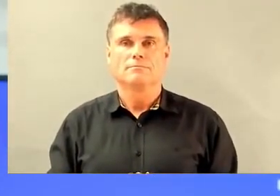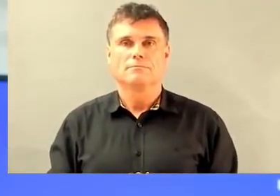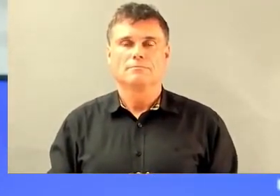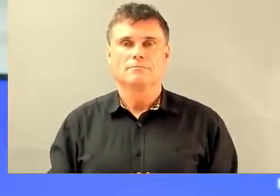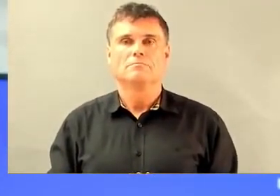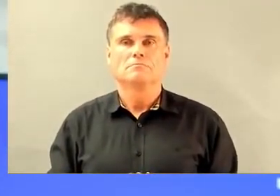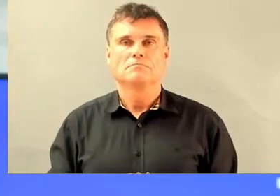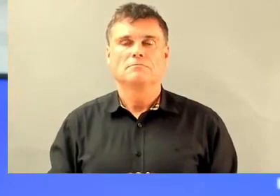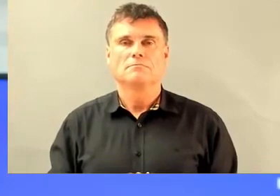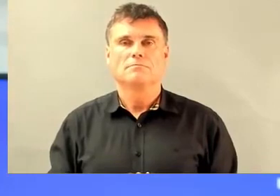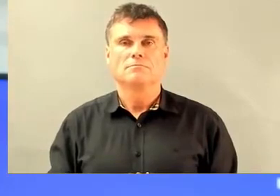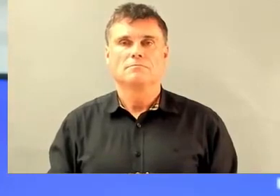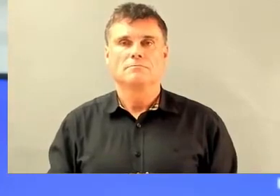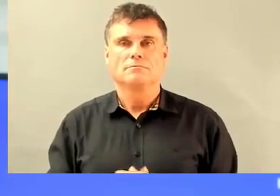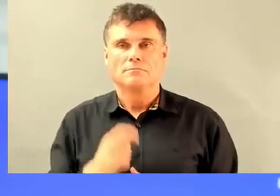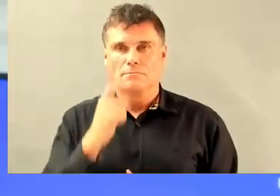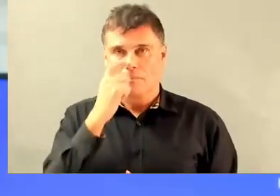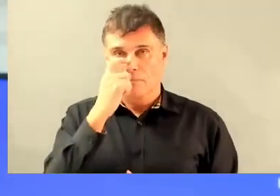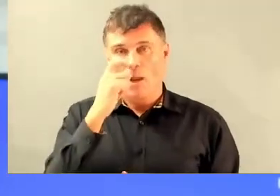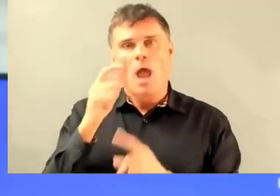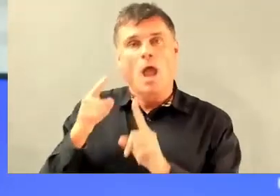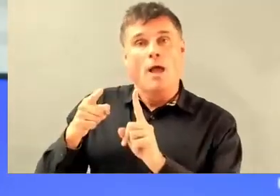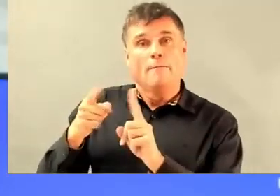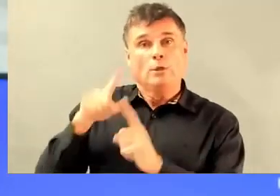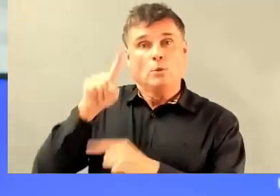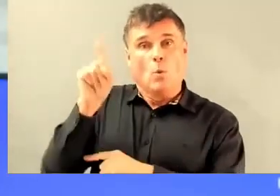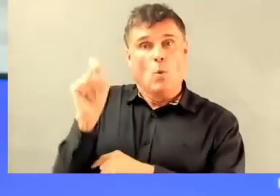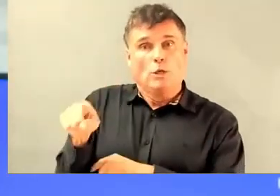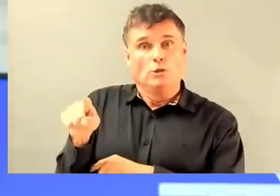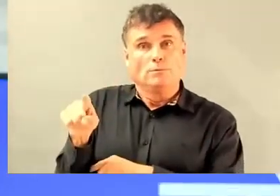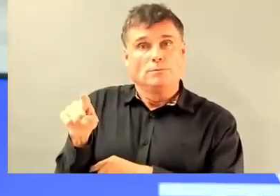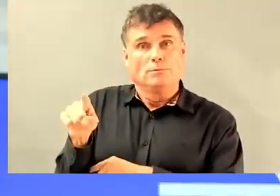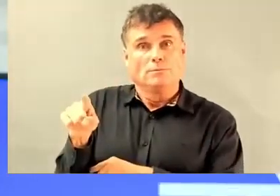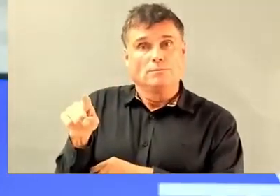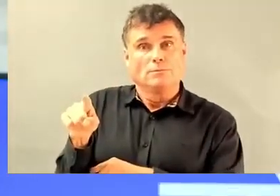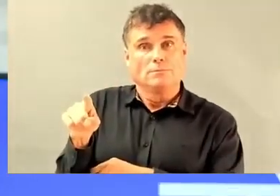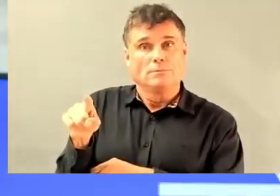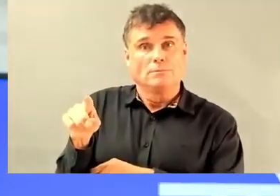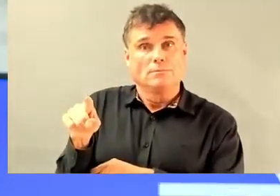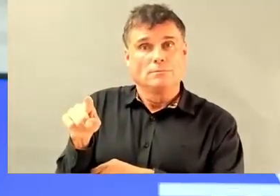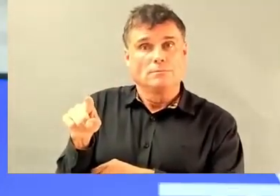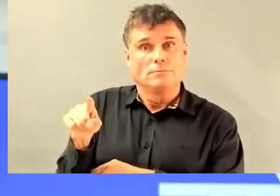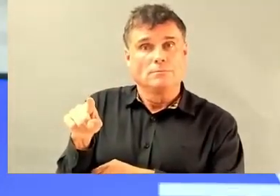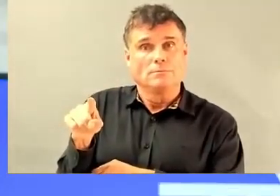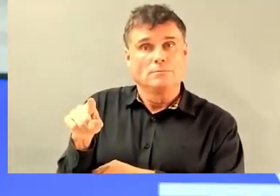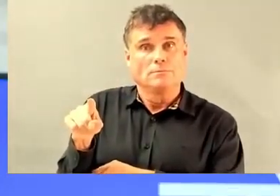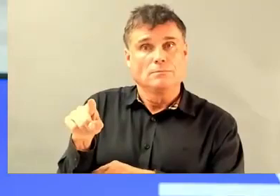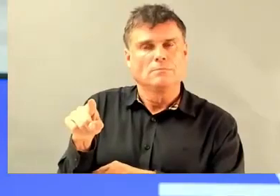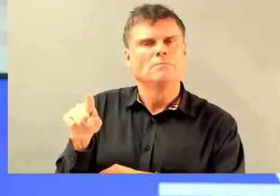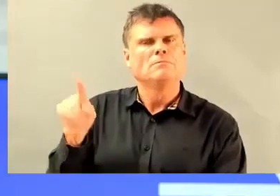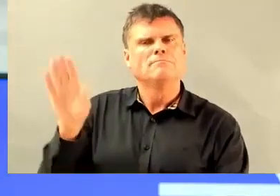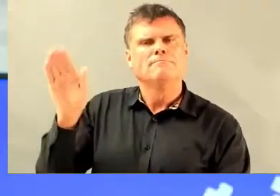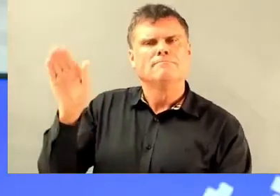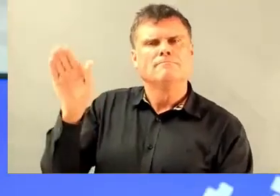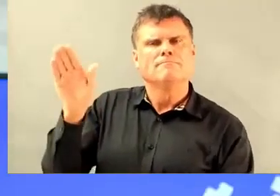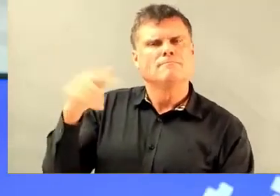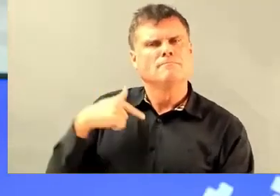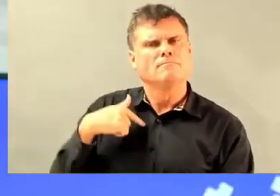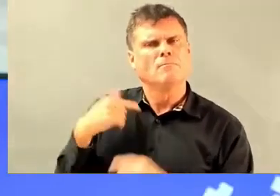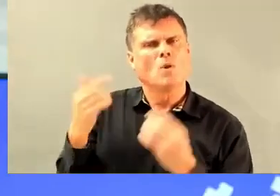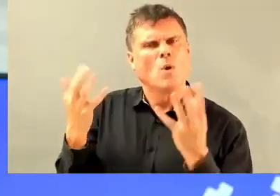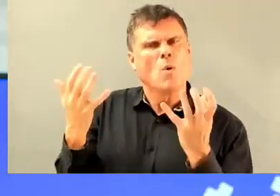Mr. Premier, Kelly Moore from CTV. Just wanted to ask you, as far as you know, does any other